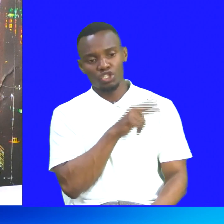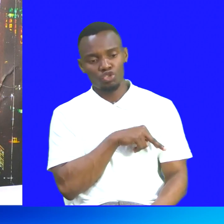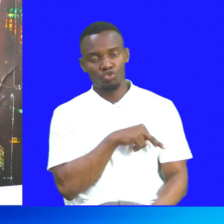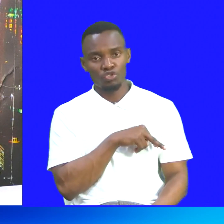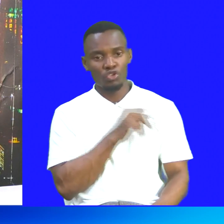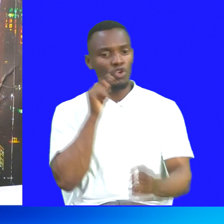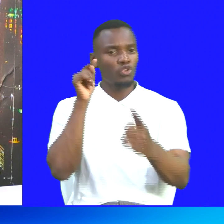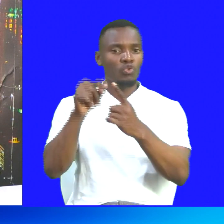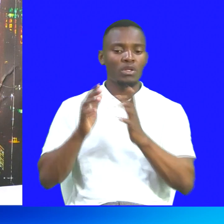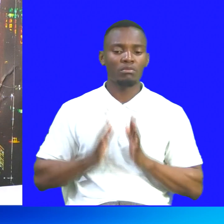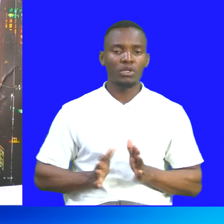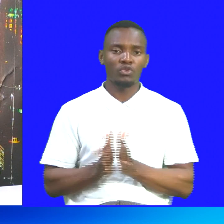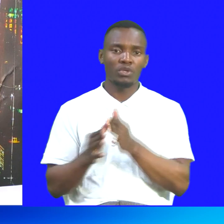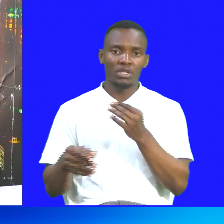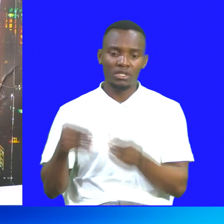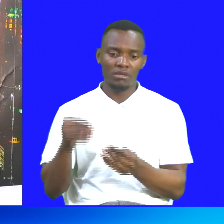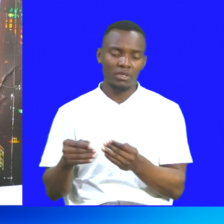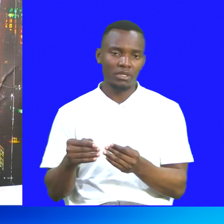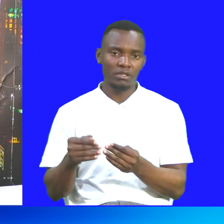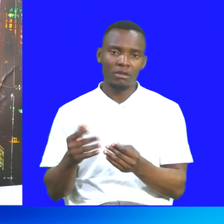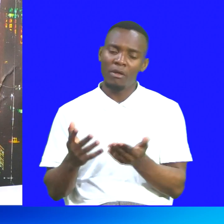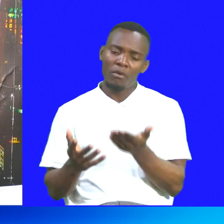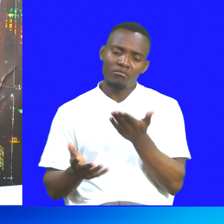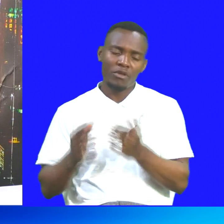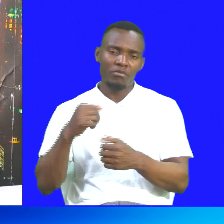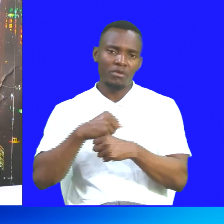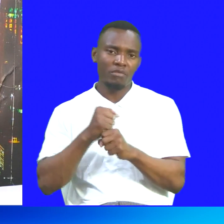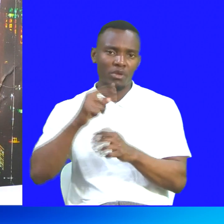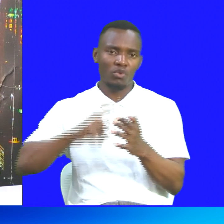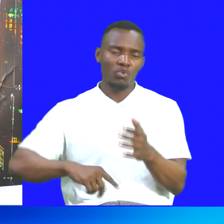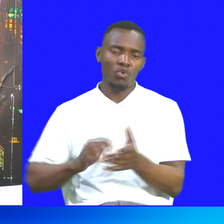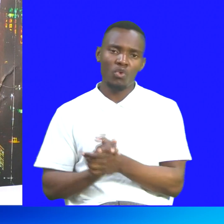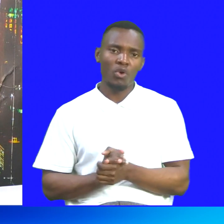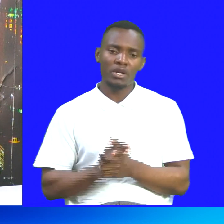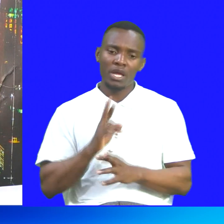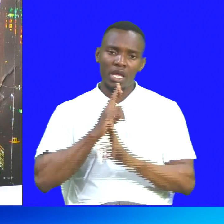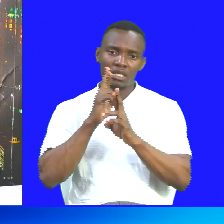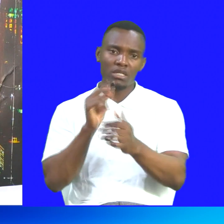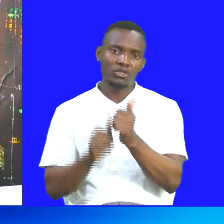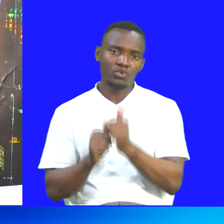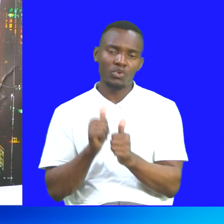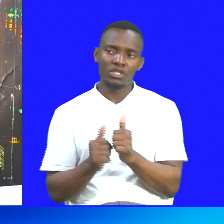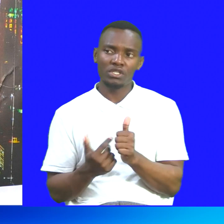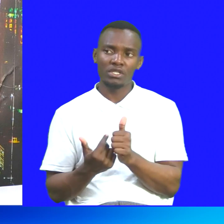towards people with disabilities may cause climatic results that would last